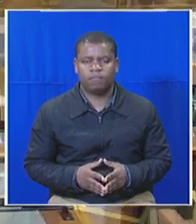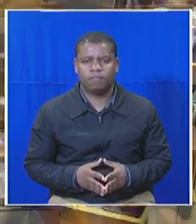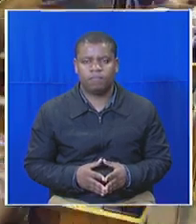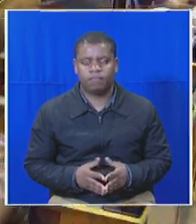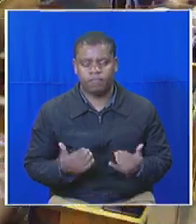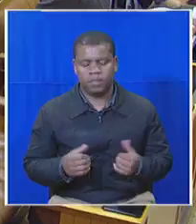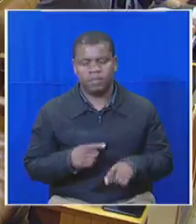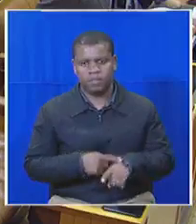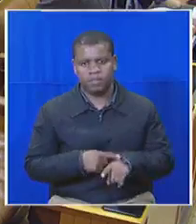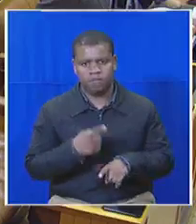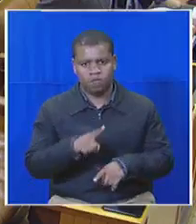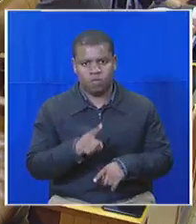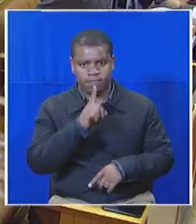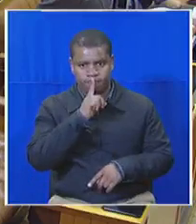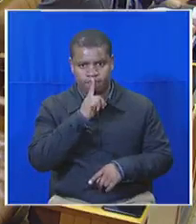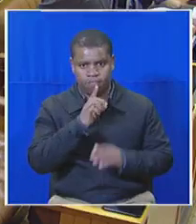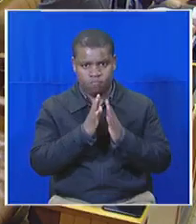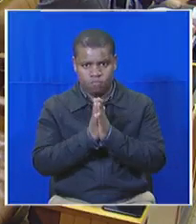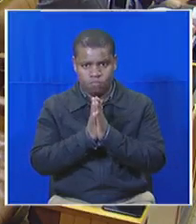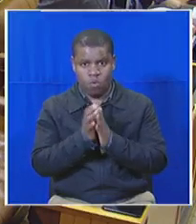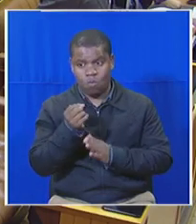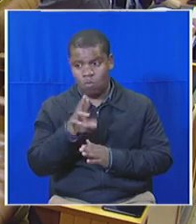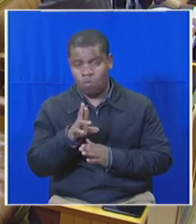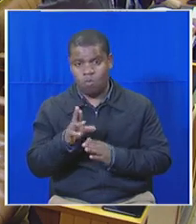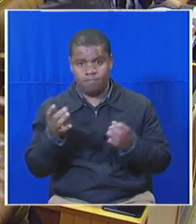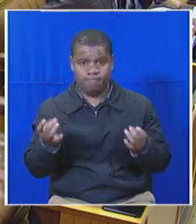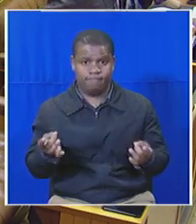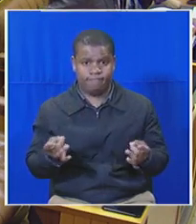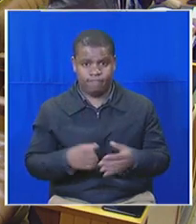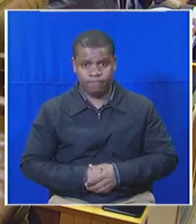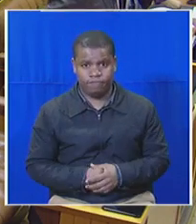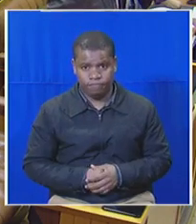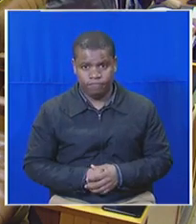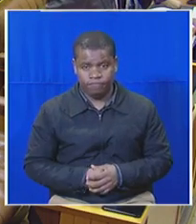There will now be an opportunity for silent prayer or meditation.